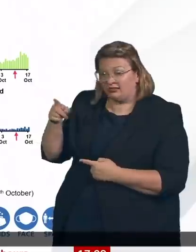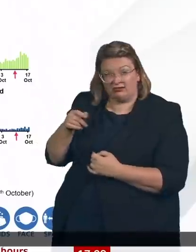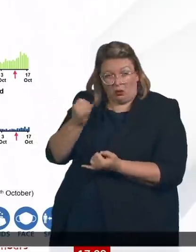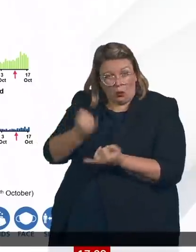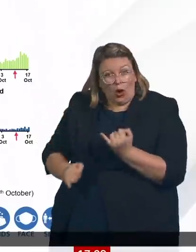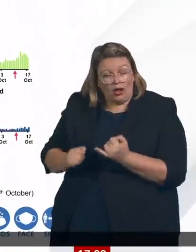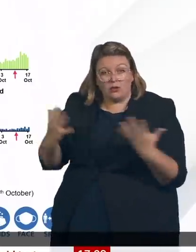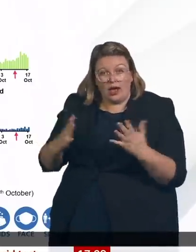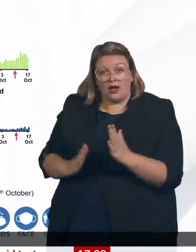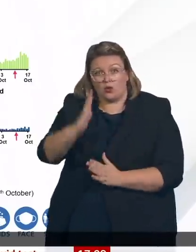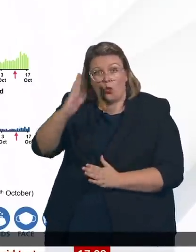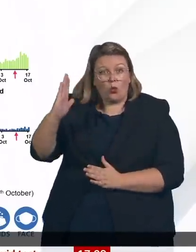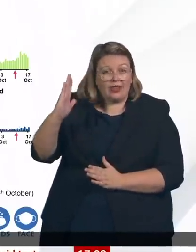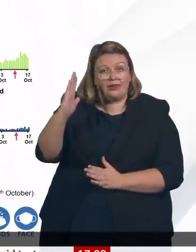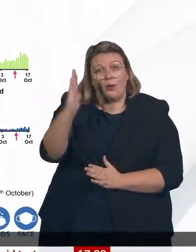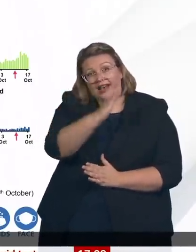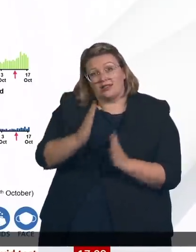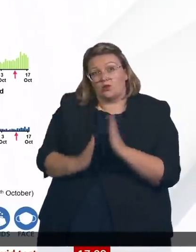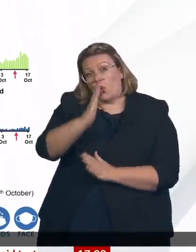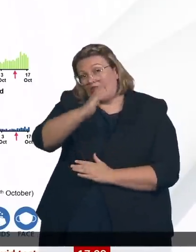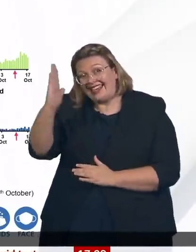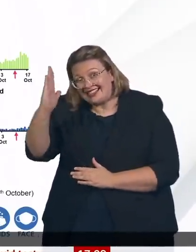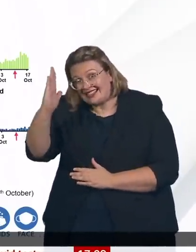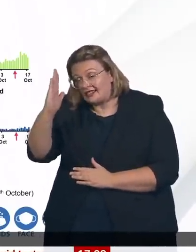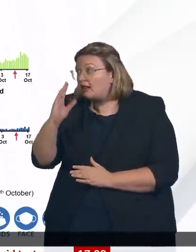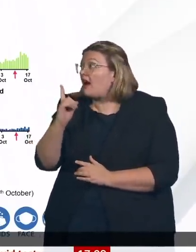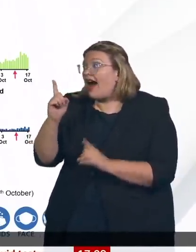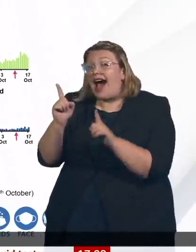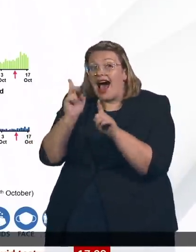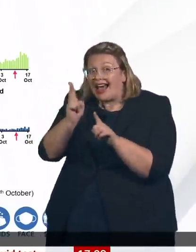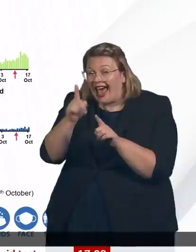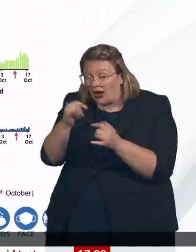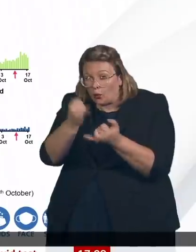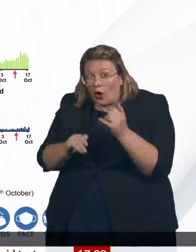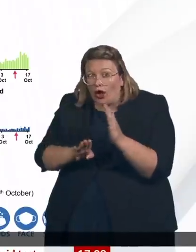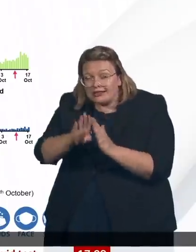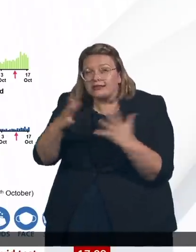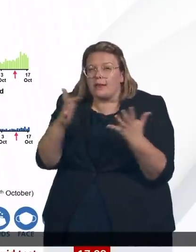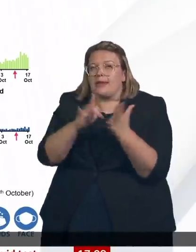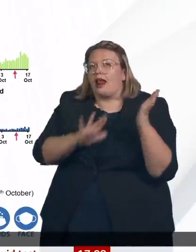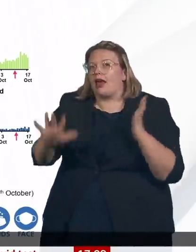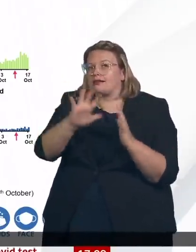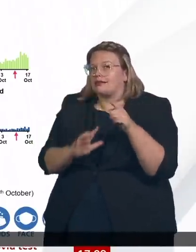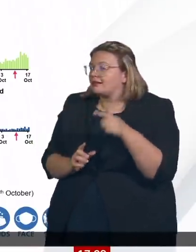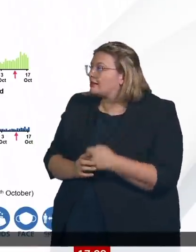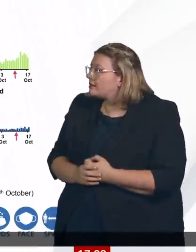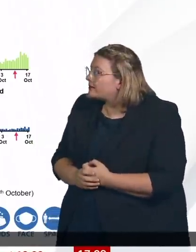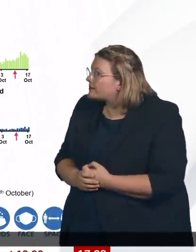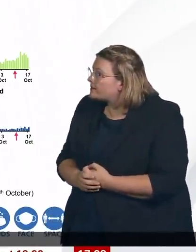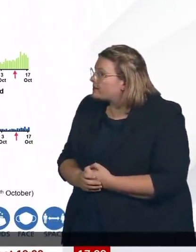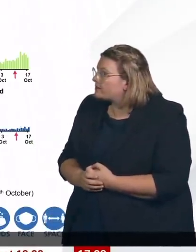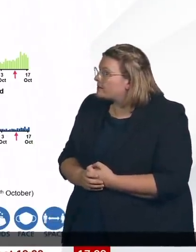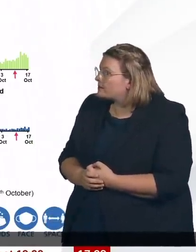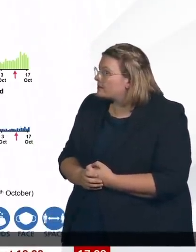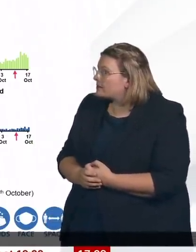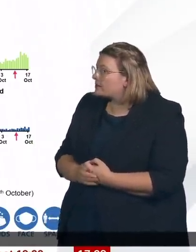northwest, northeast and Yorkshire, but with an increasing burden in the Midlands. And the little red arrows that are